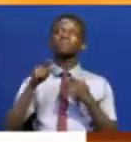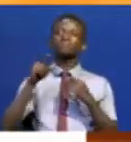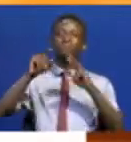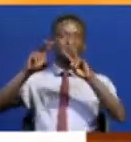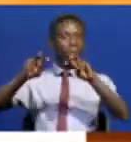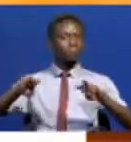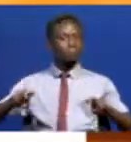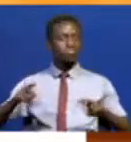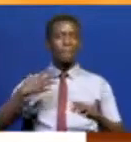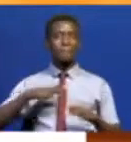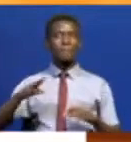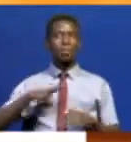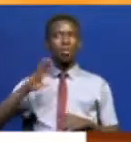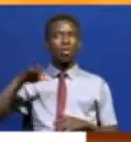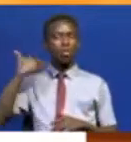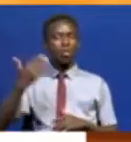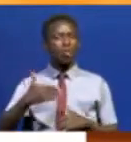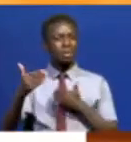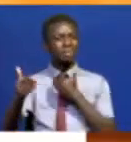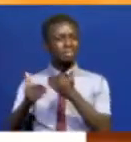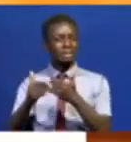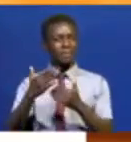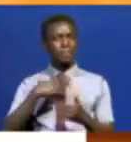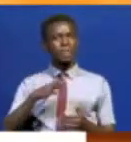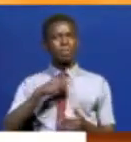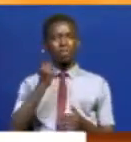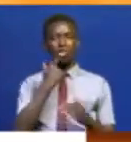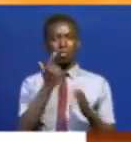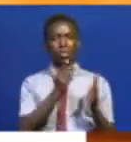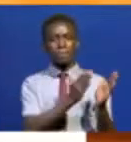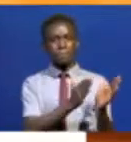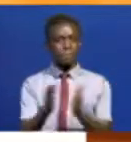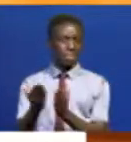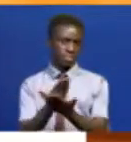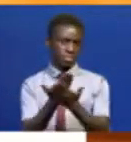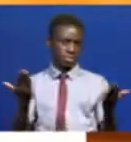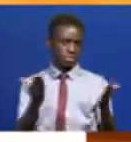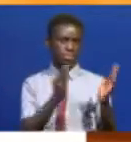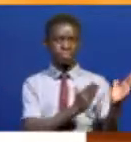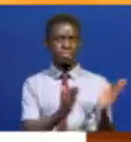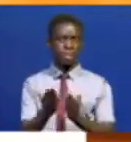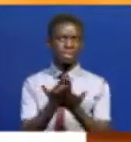them are people who organize them. The people who organize them